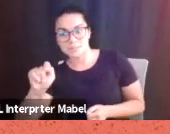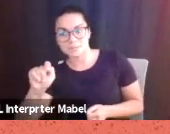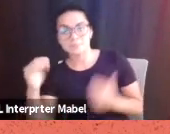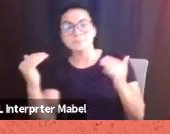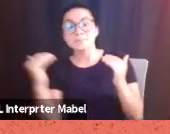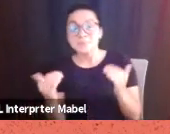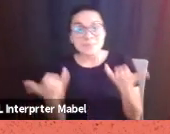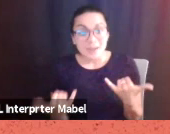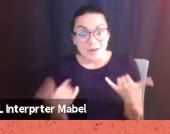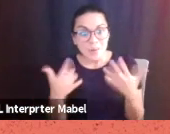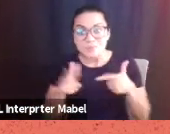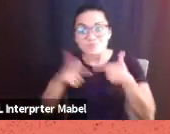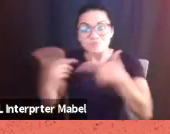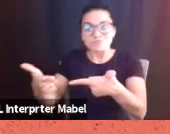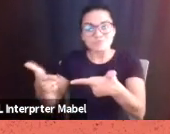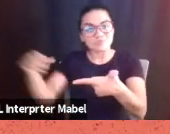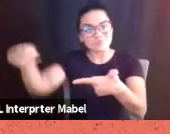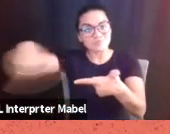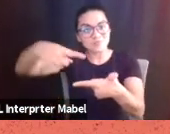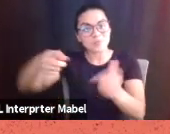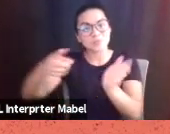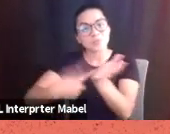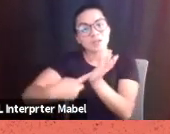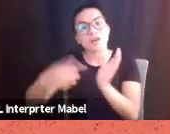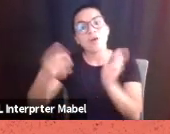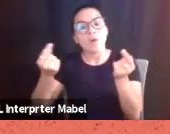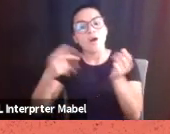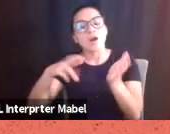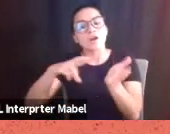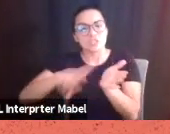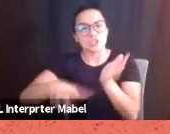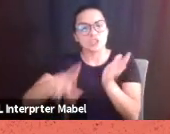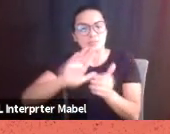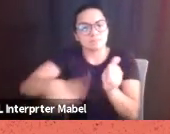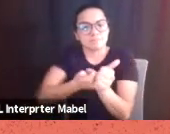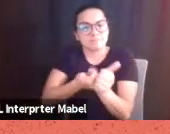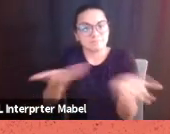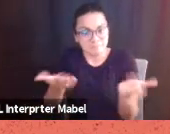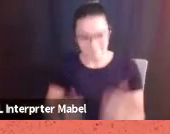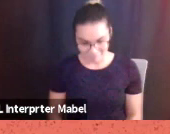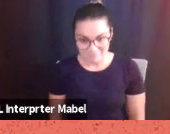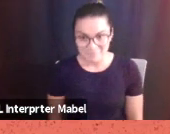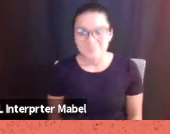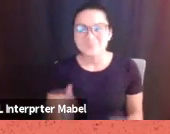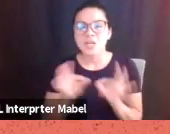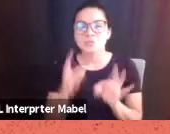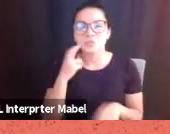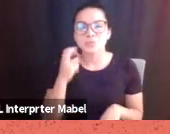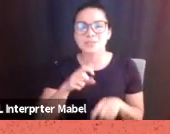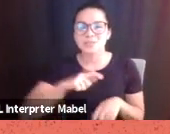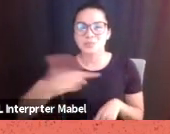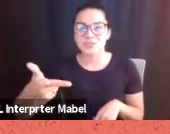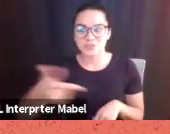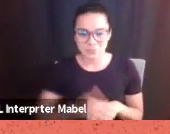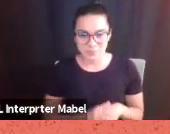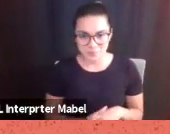comrades to talk about the research methodology. Hi, Denise. Sorry to bother you. This is Meghna. Just wanted to request all our